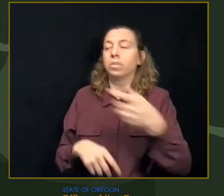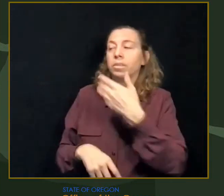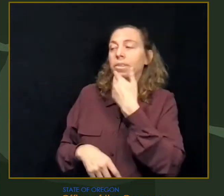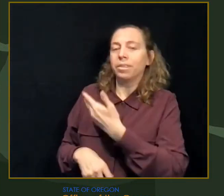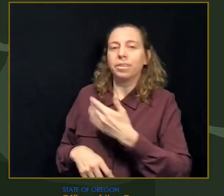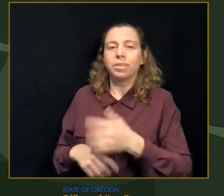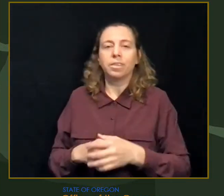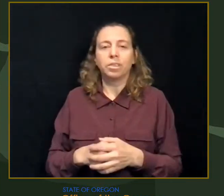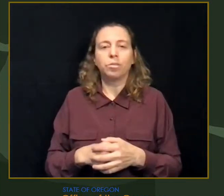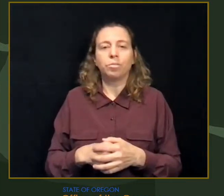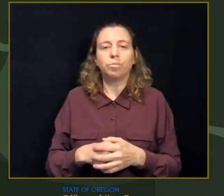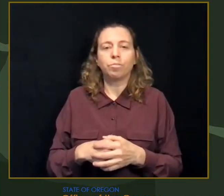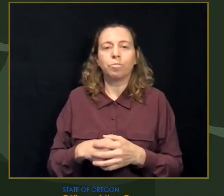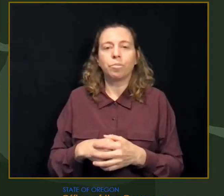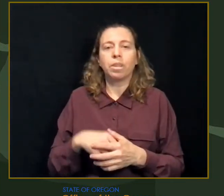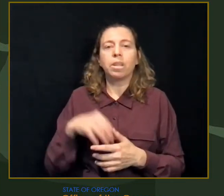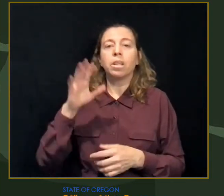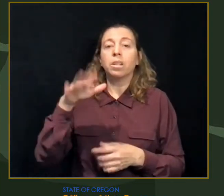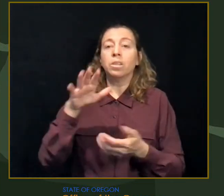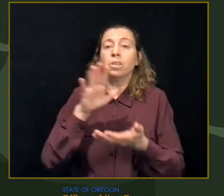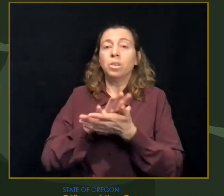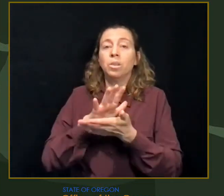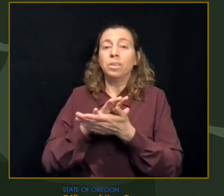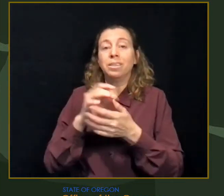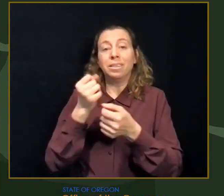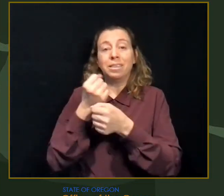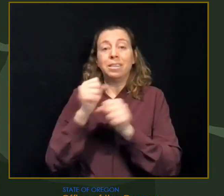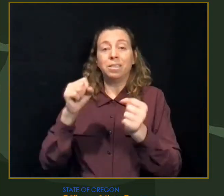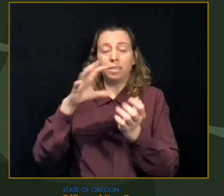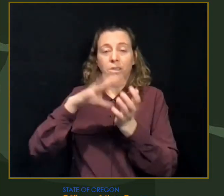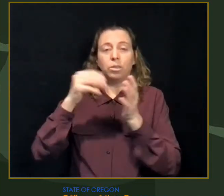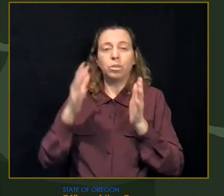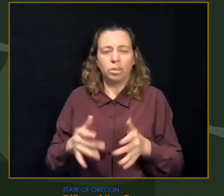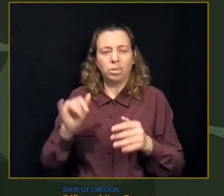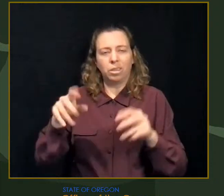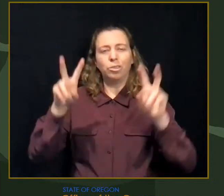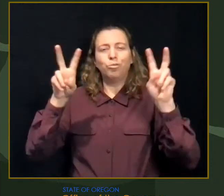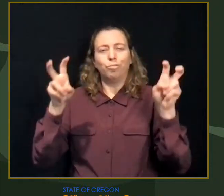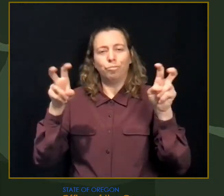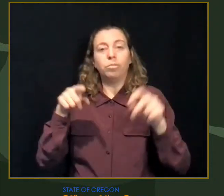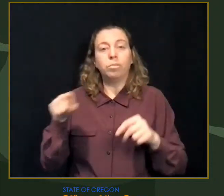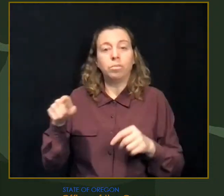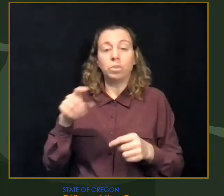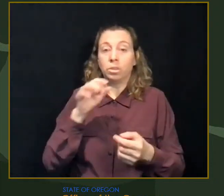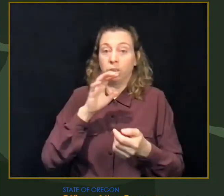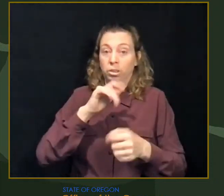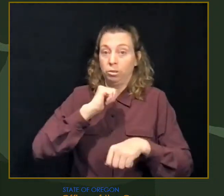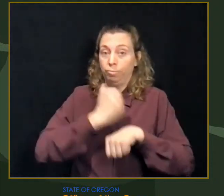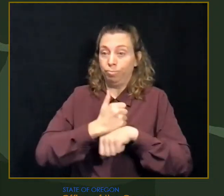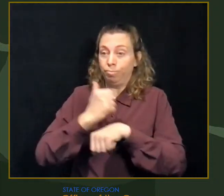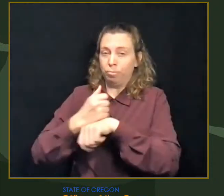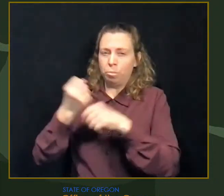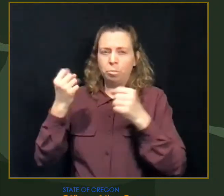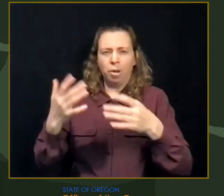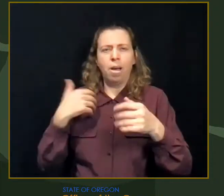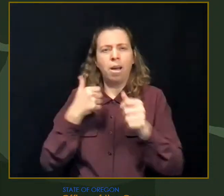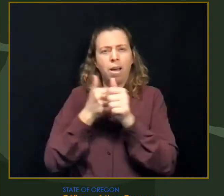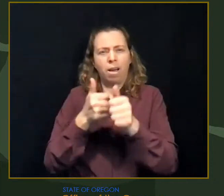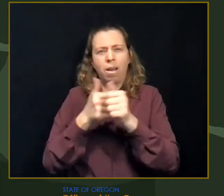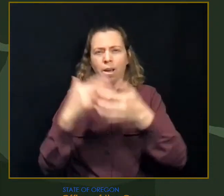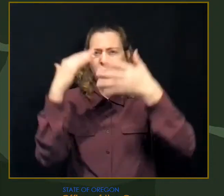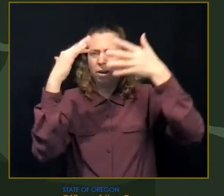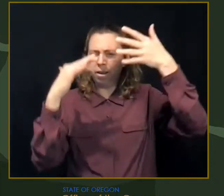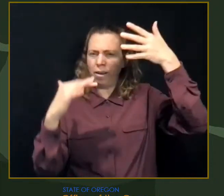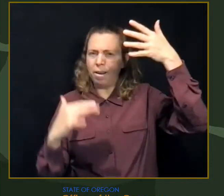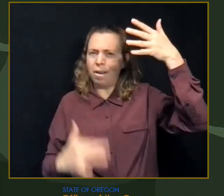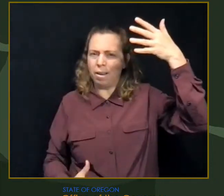have multiple safety measures in place to protect students, staff, teachers, and the families they return to. We have physical